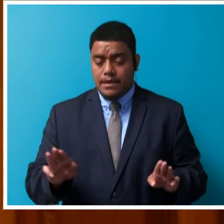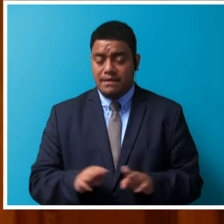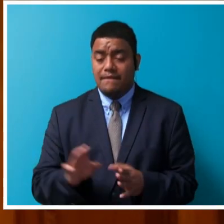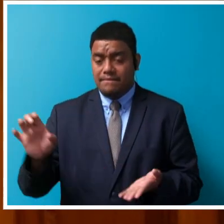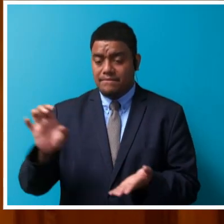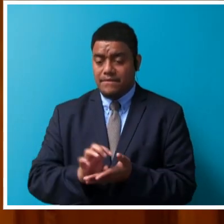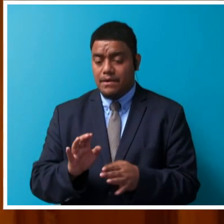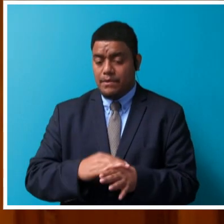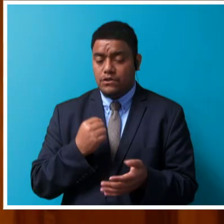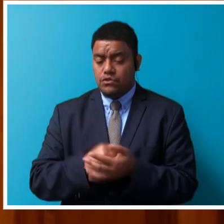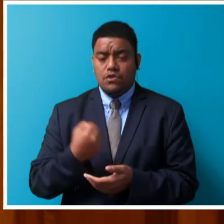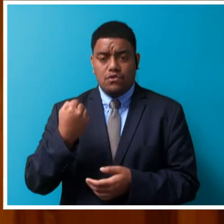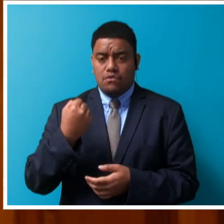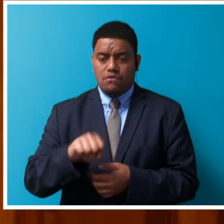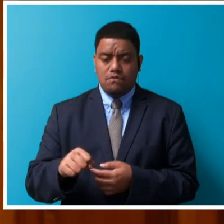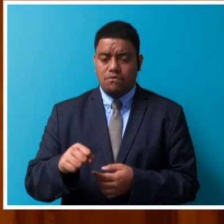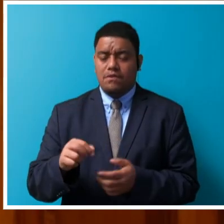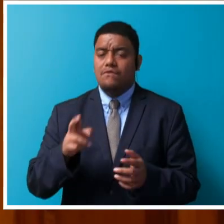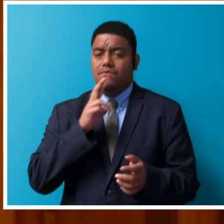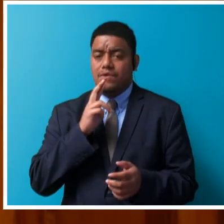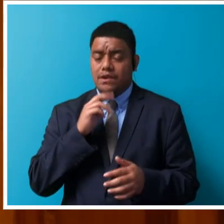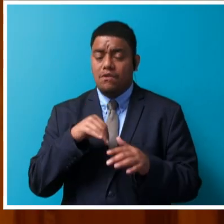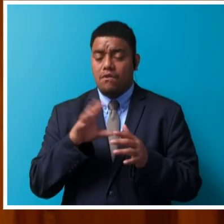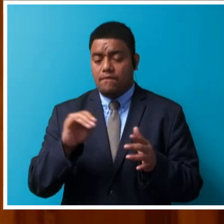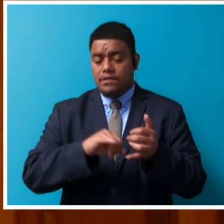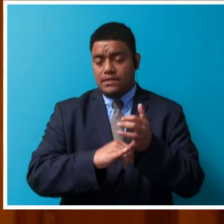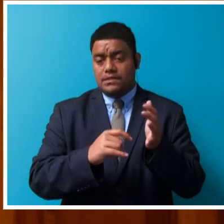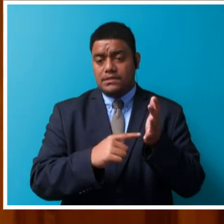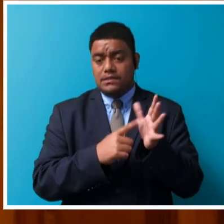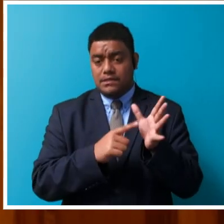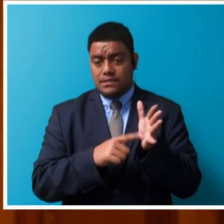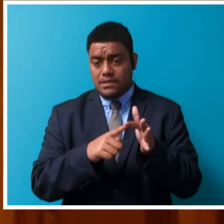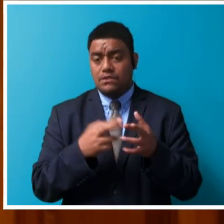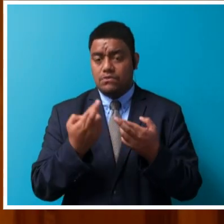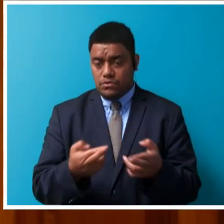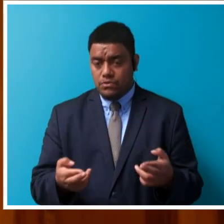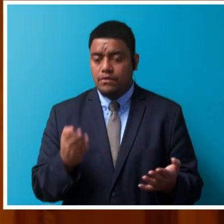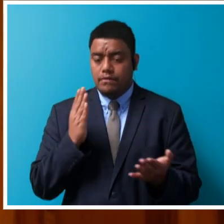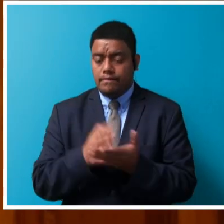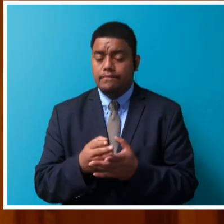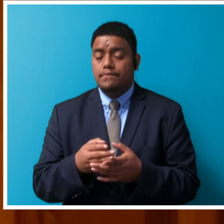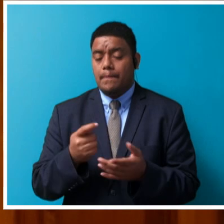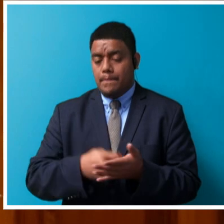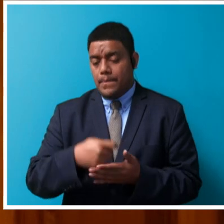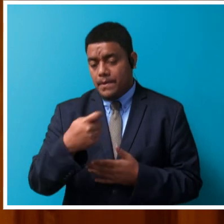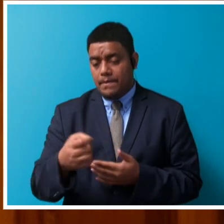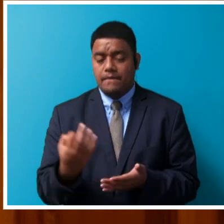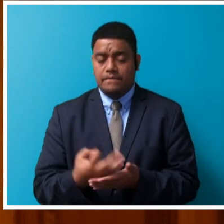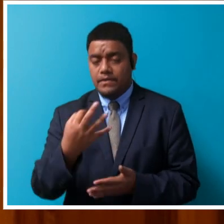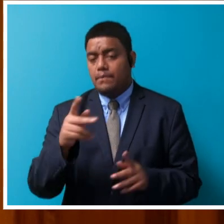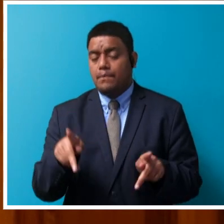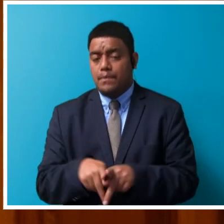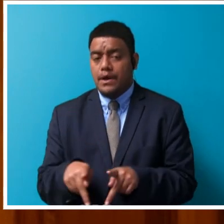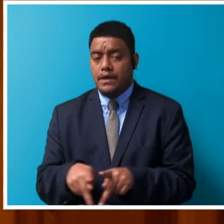to ensure there is no duplication of state resources. We tightly monitor direct development payments financed by foreign